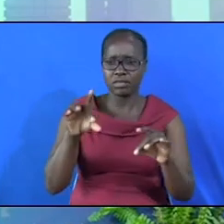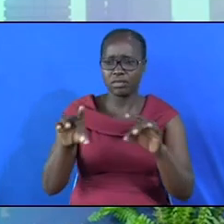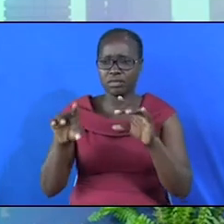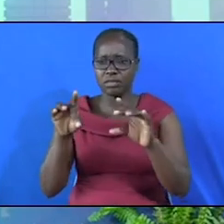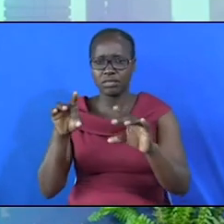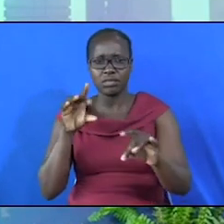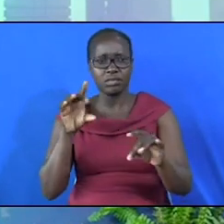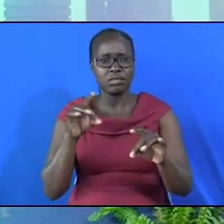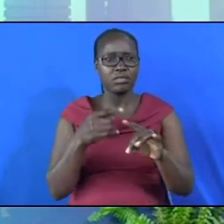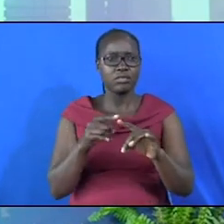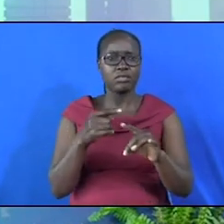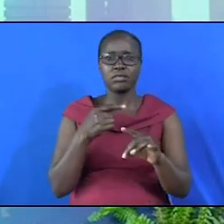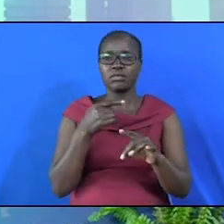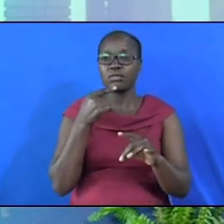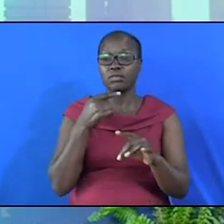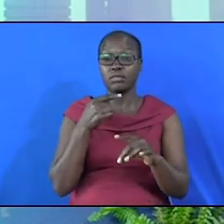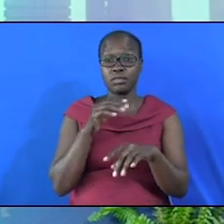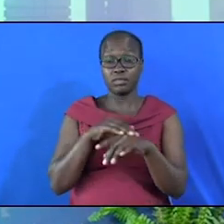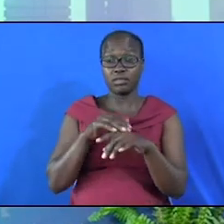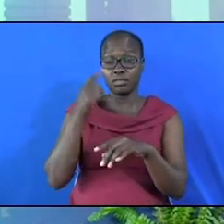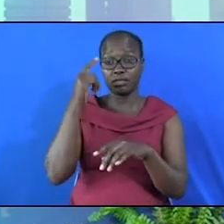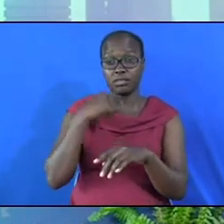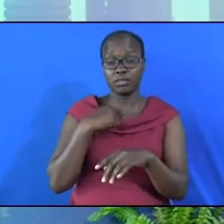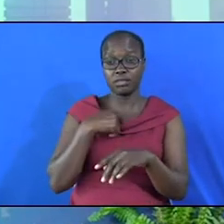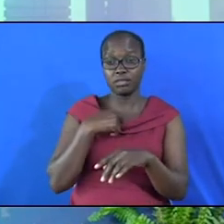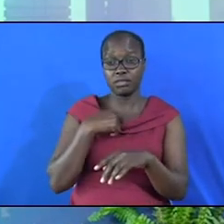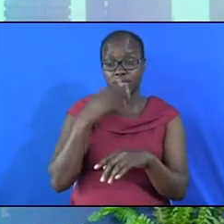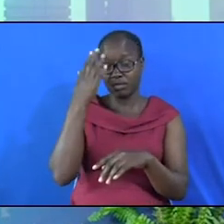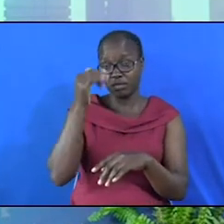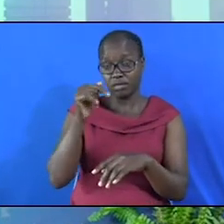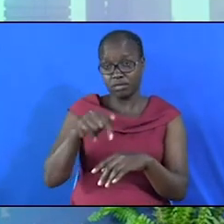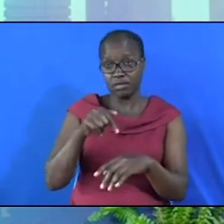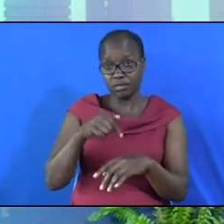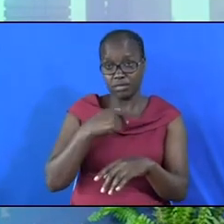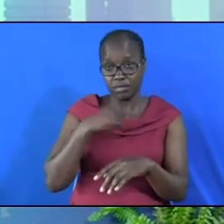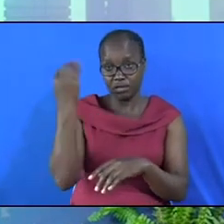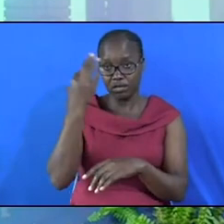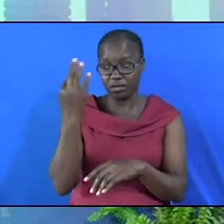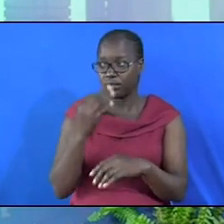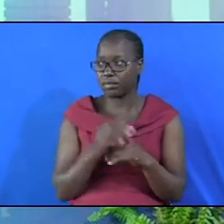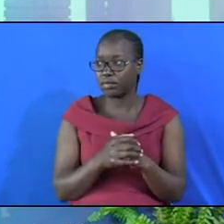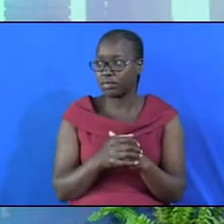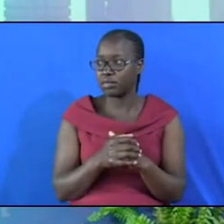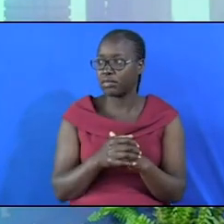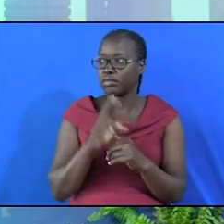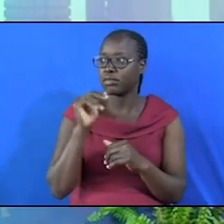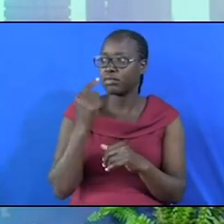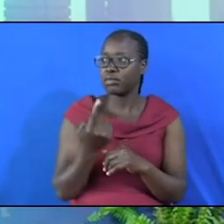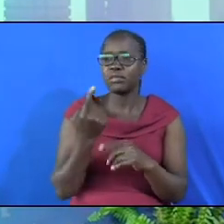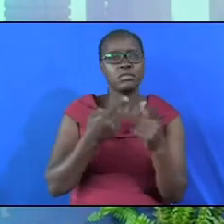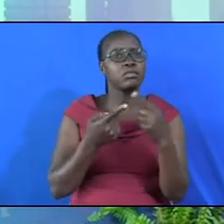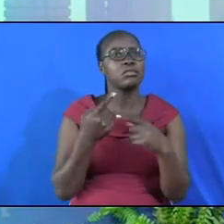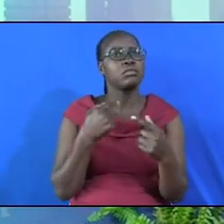one by one. Then I'm saying, they will come for me, because today is my day. No one